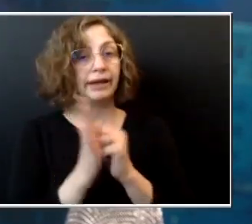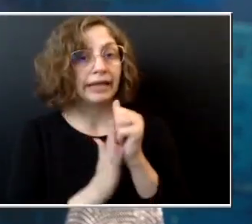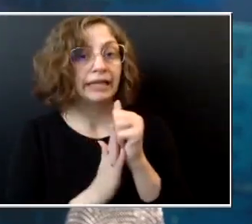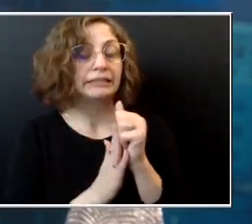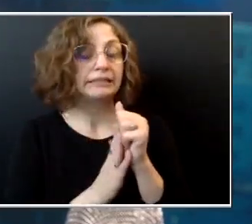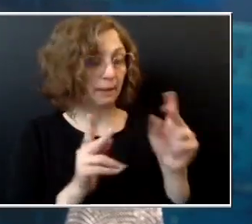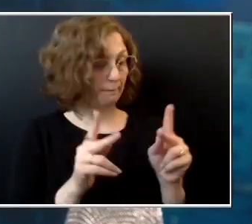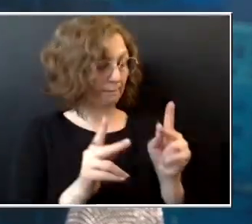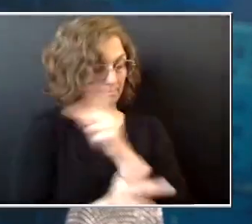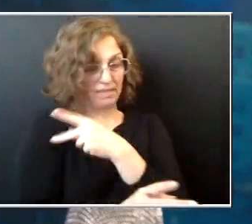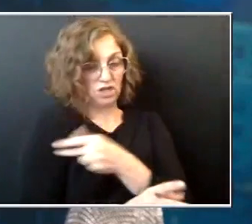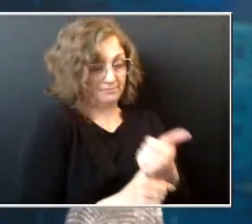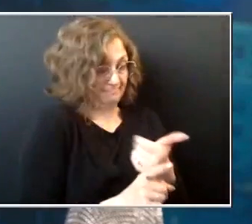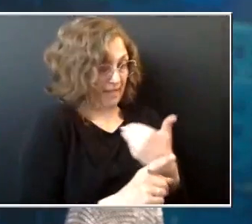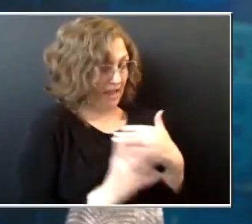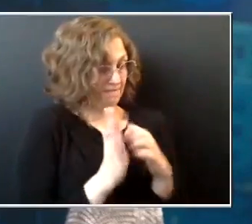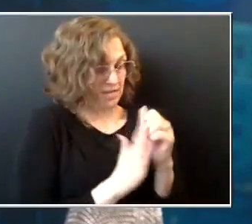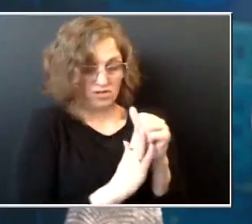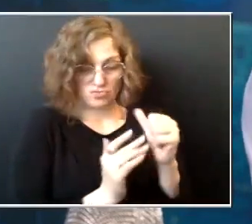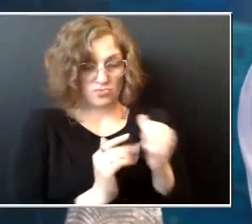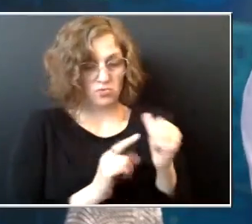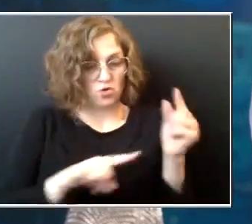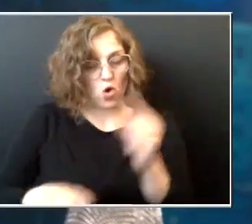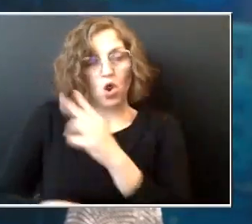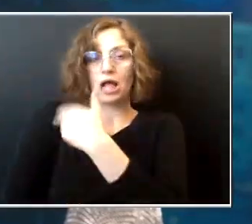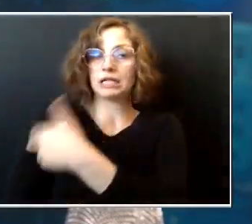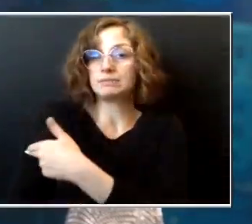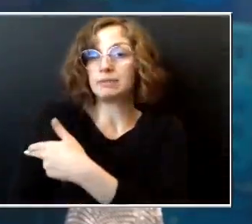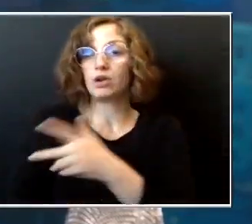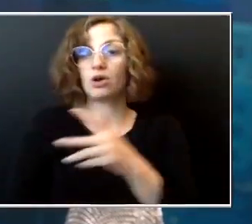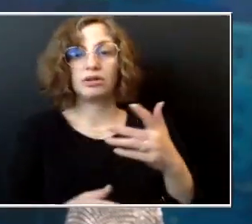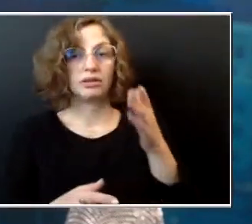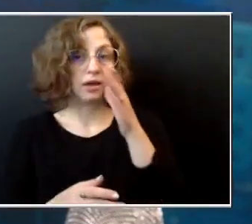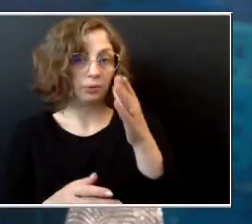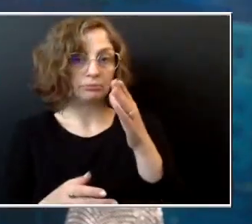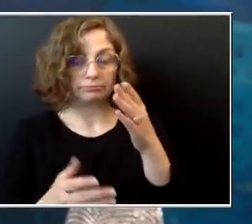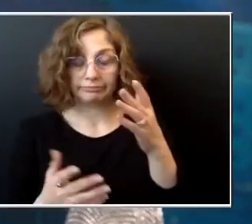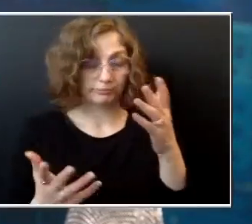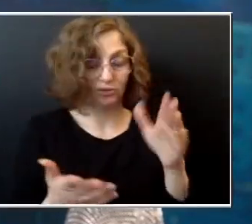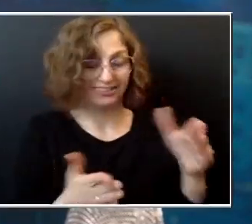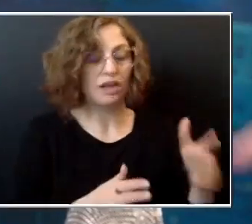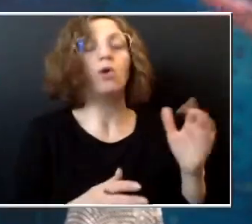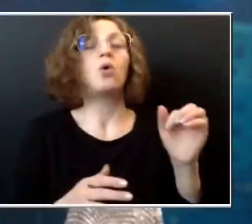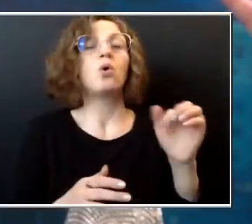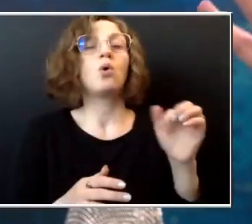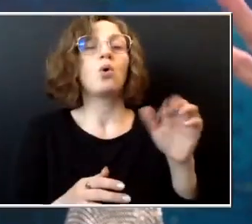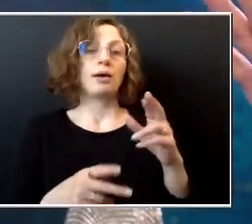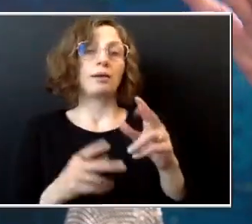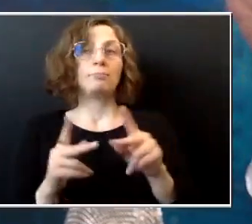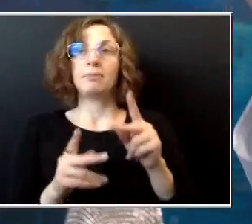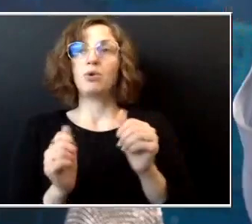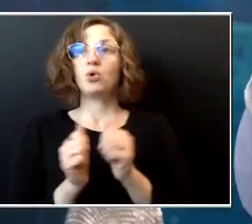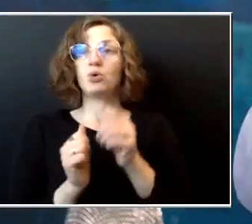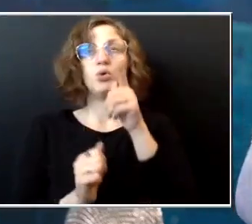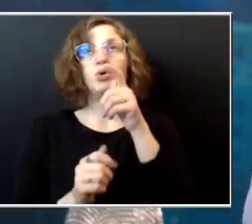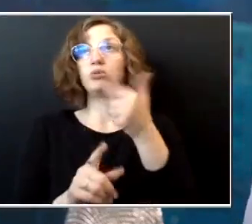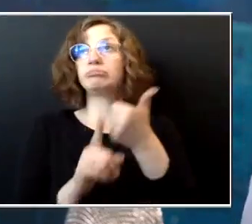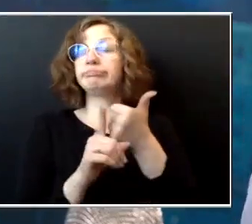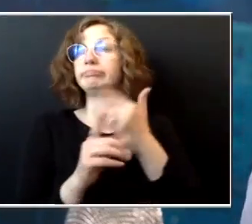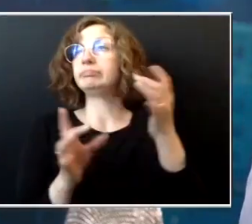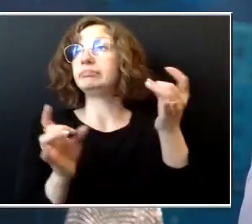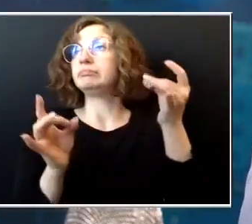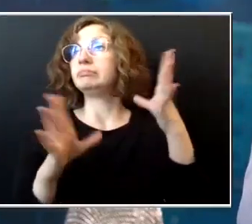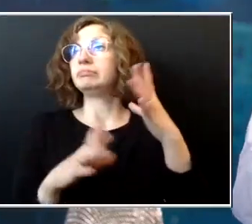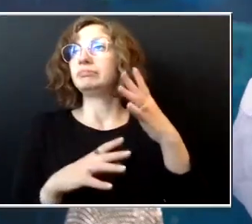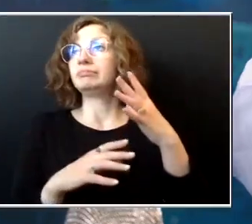died from the cancer. People wouldn't go get their diagnosis because they were afraid of going to the hospital. Patients with sepsis, well, remember the discussions we had about the inability to